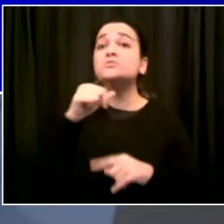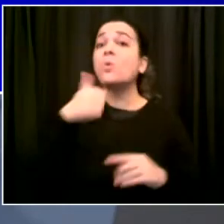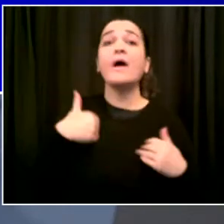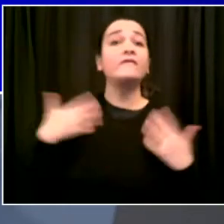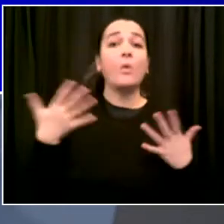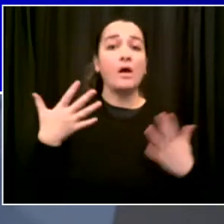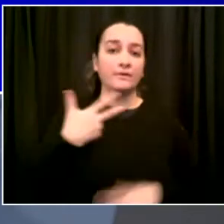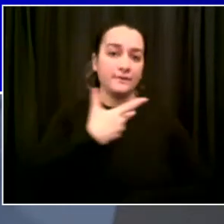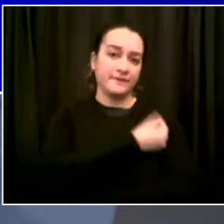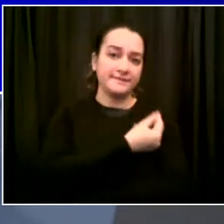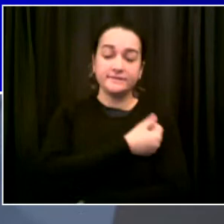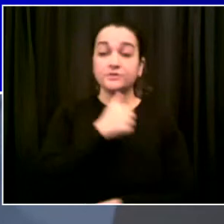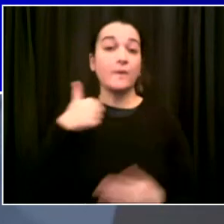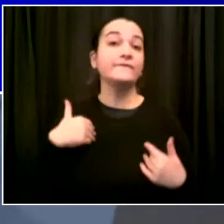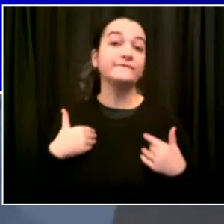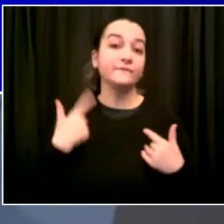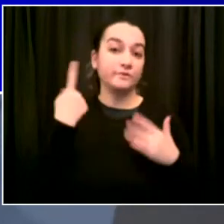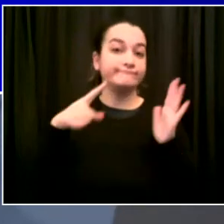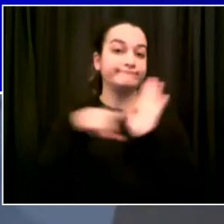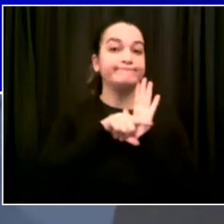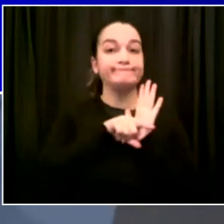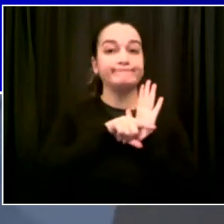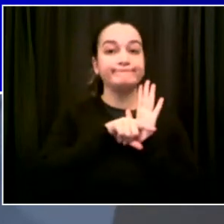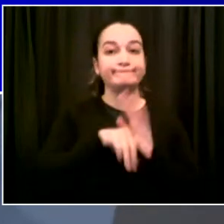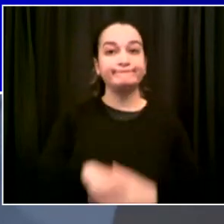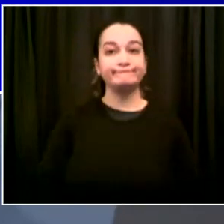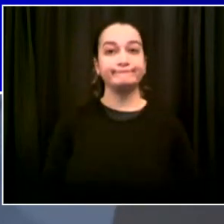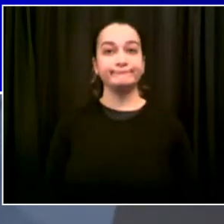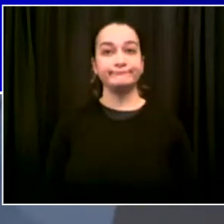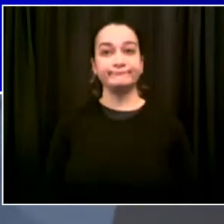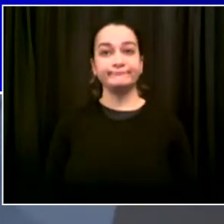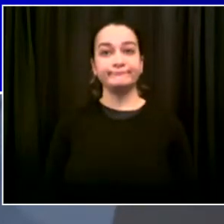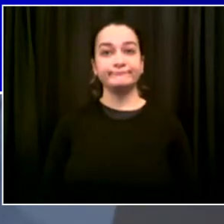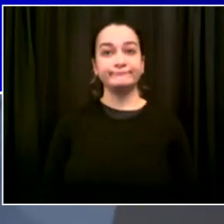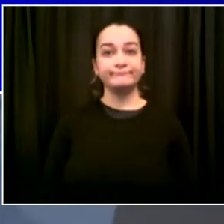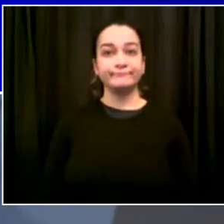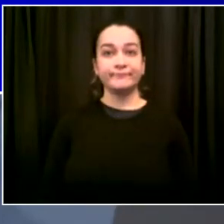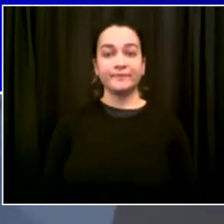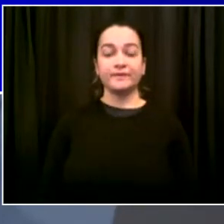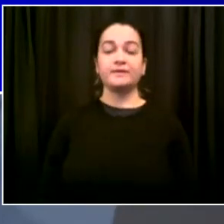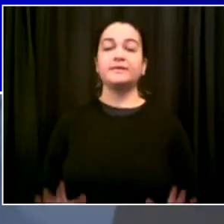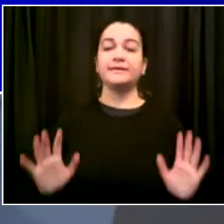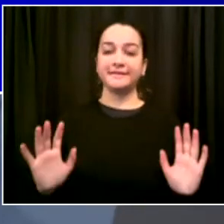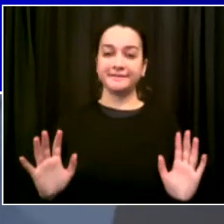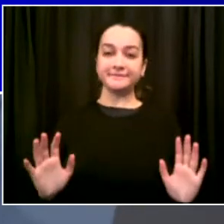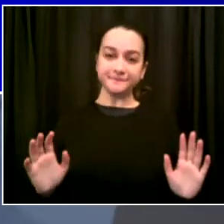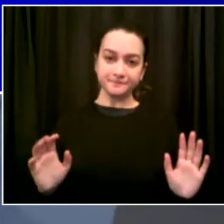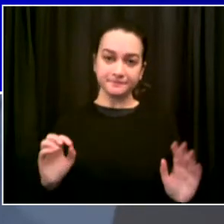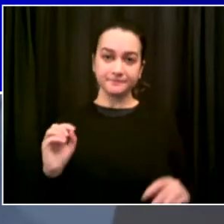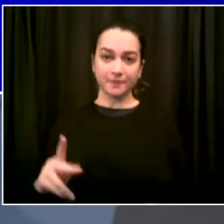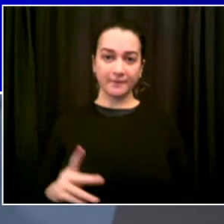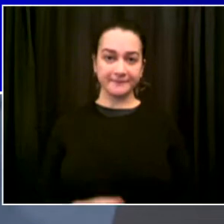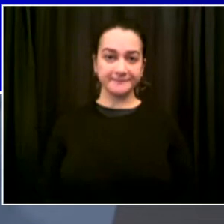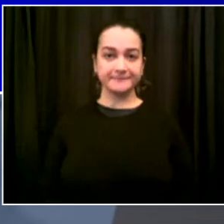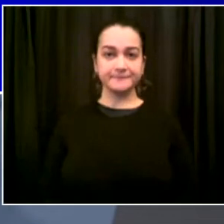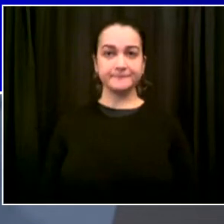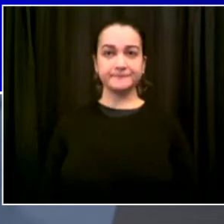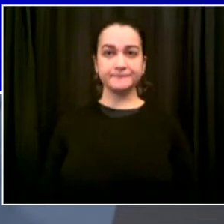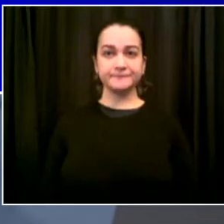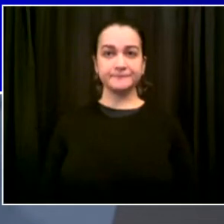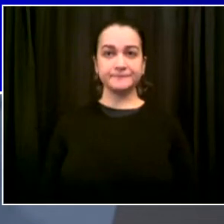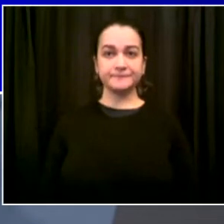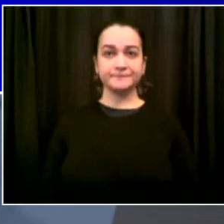As we complete today's presentation, I'll go to our indicators in a moment, but let's take a moment to recognize it's a very special